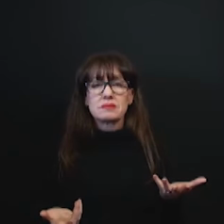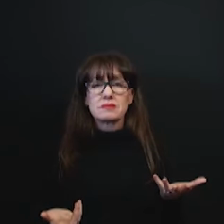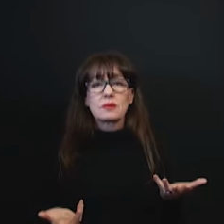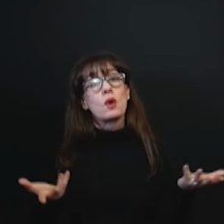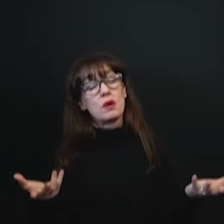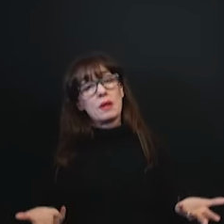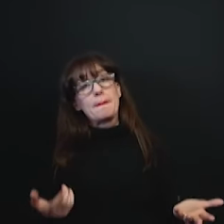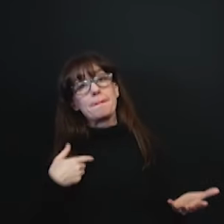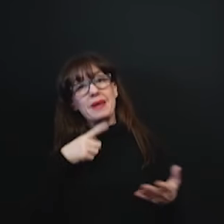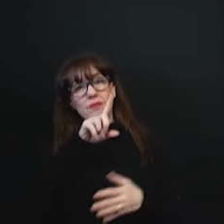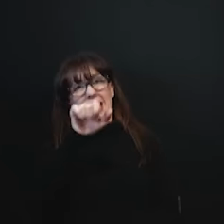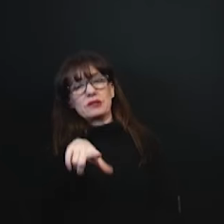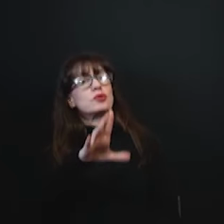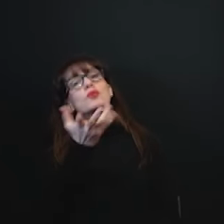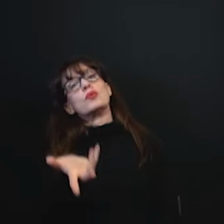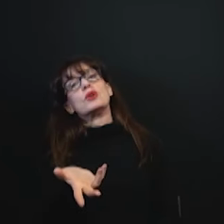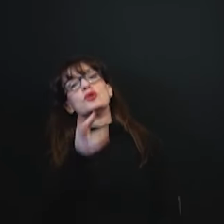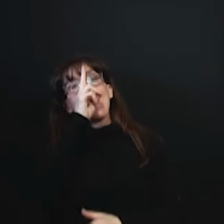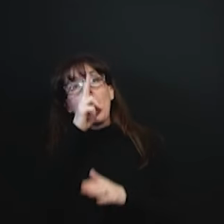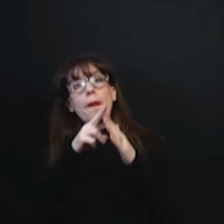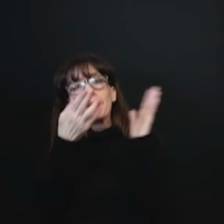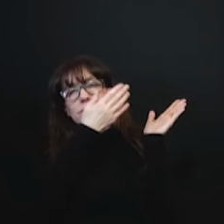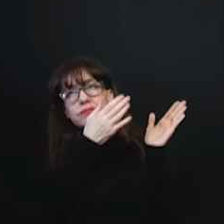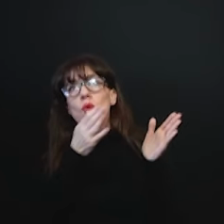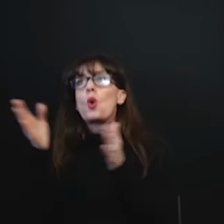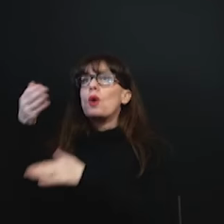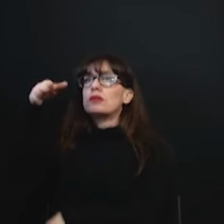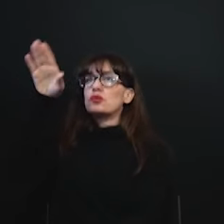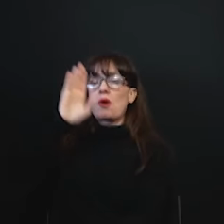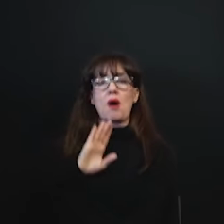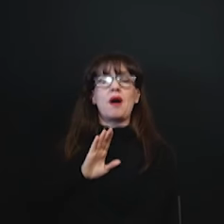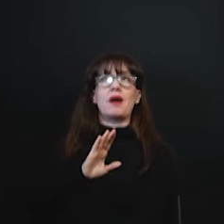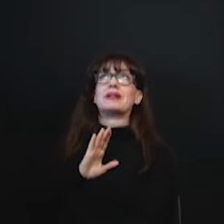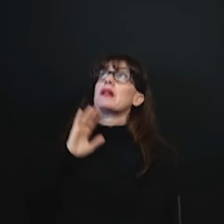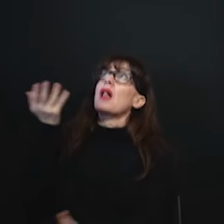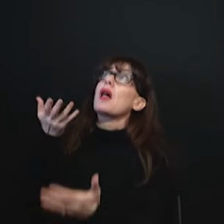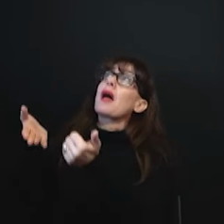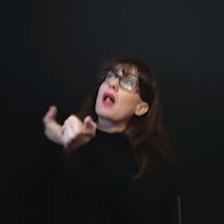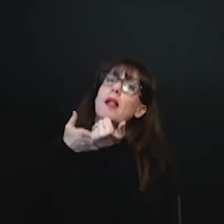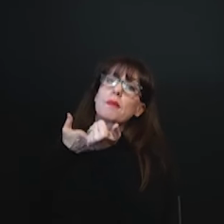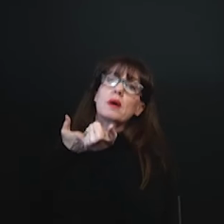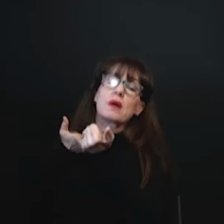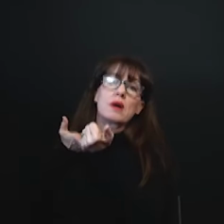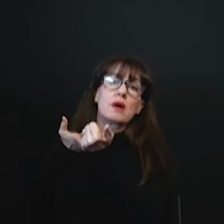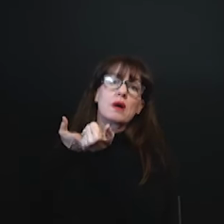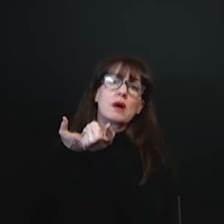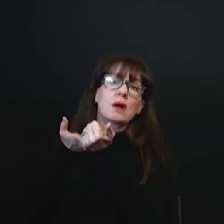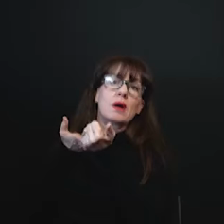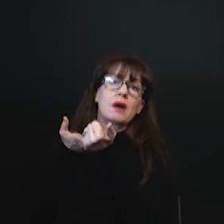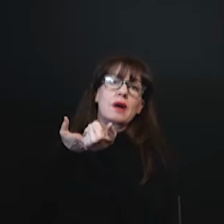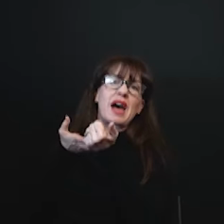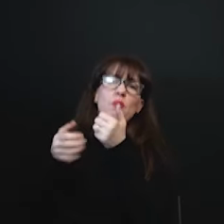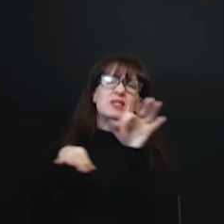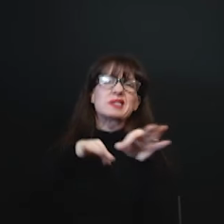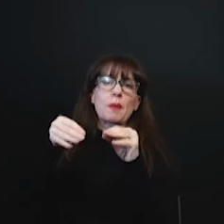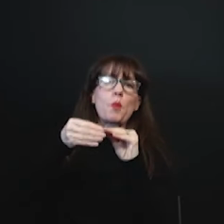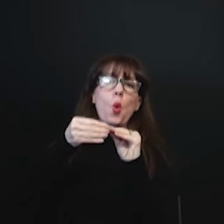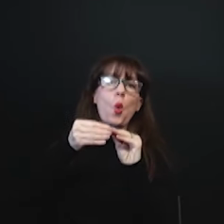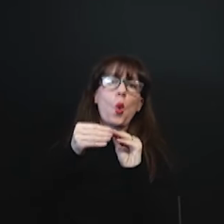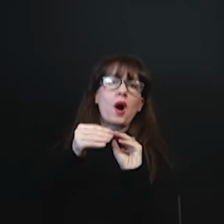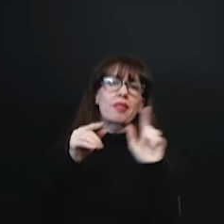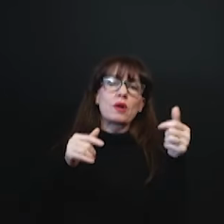well, let me ask you this. Do you humbly turn to God for help? And we'll unpack that here in a moment. Do you